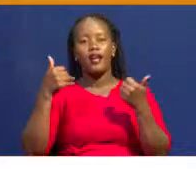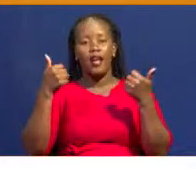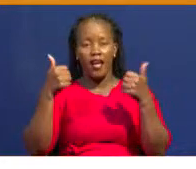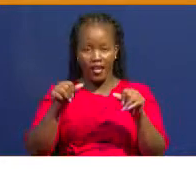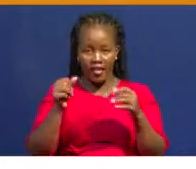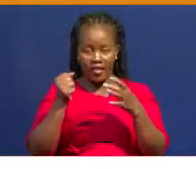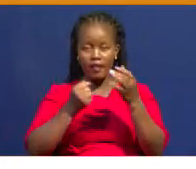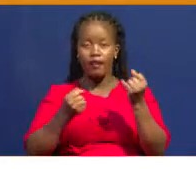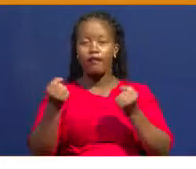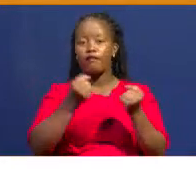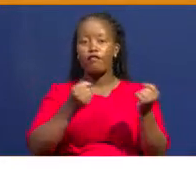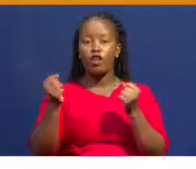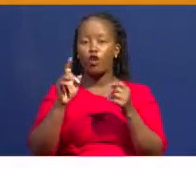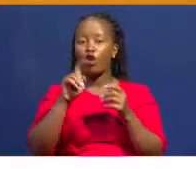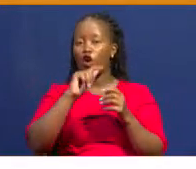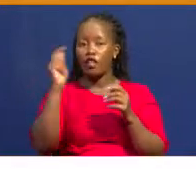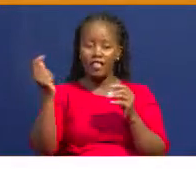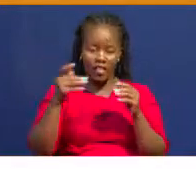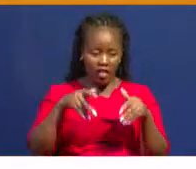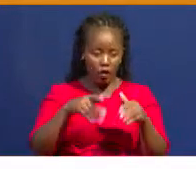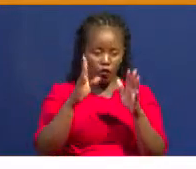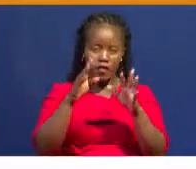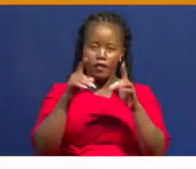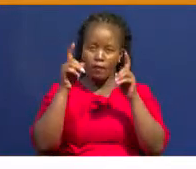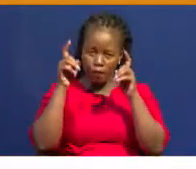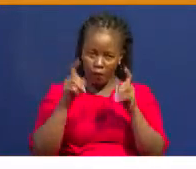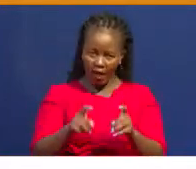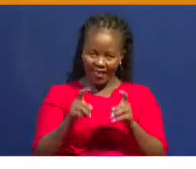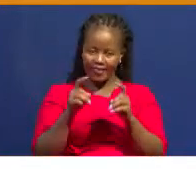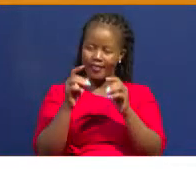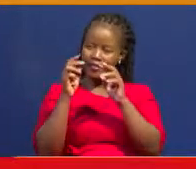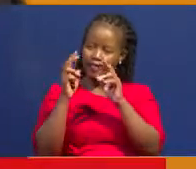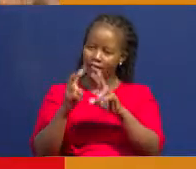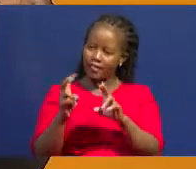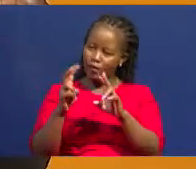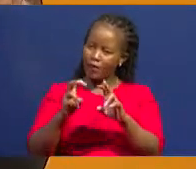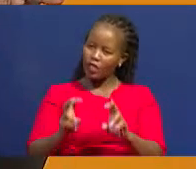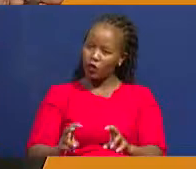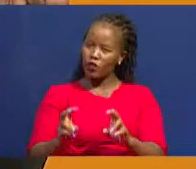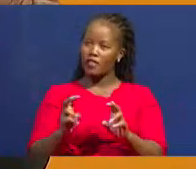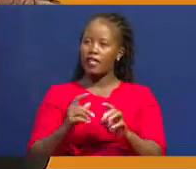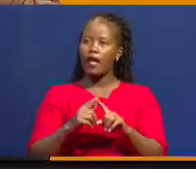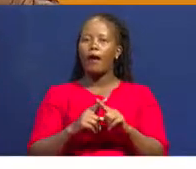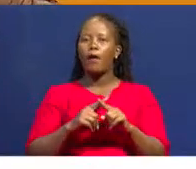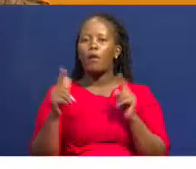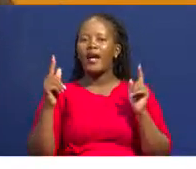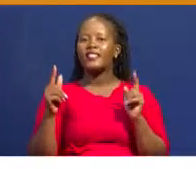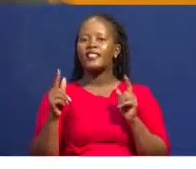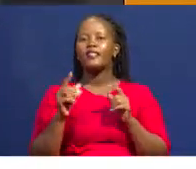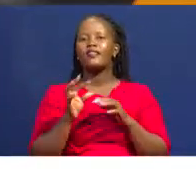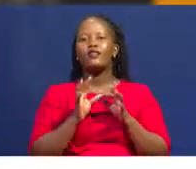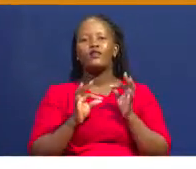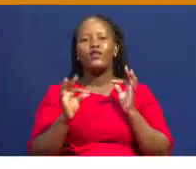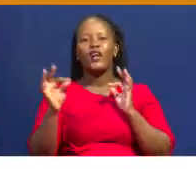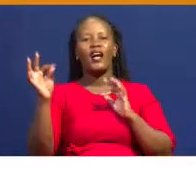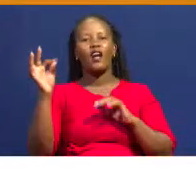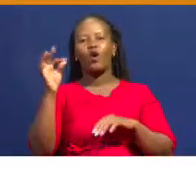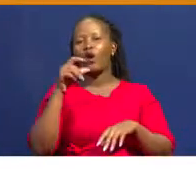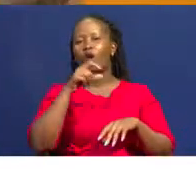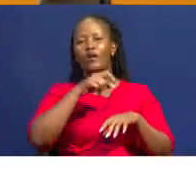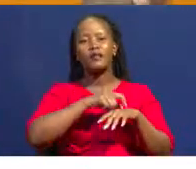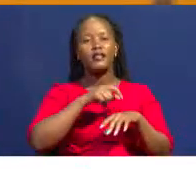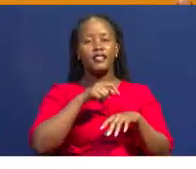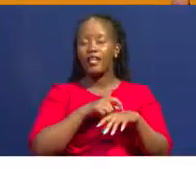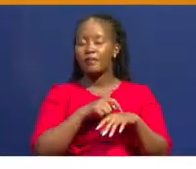road should undergo mandatory inspection. But for long, we have not encompassed all the